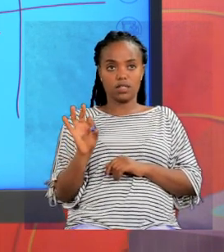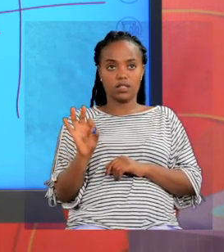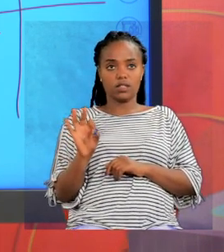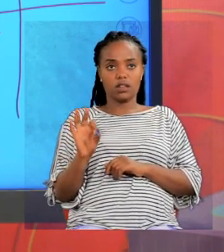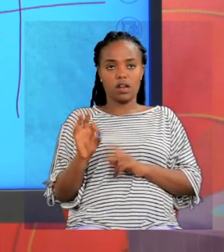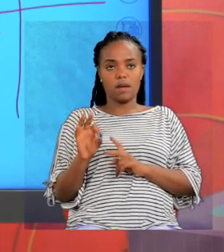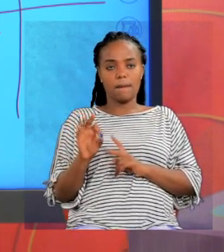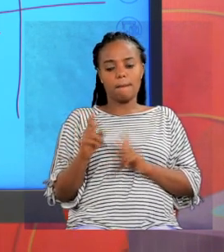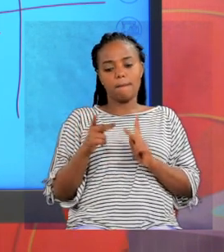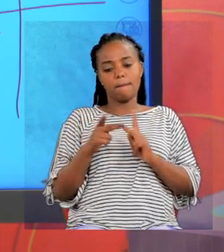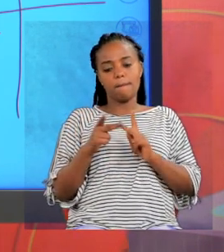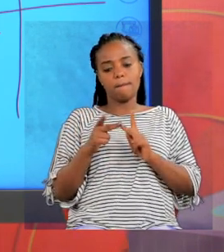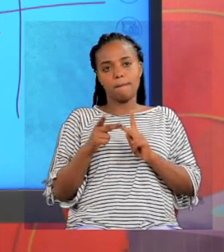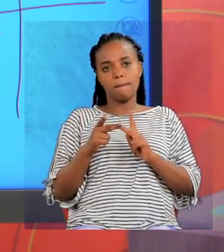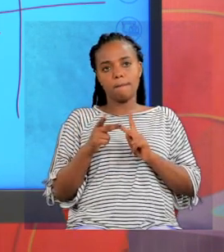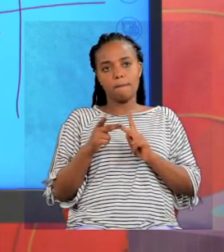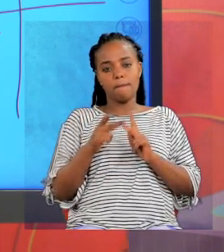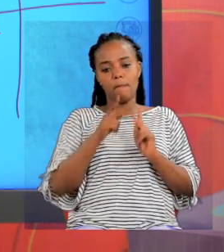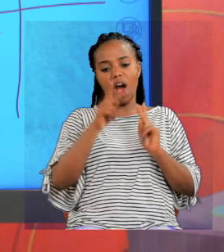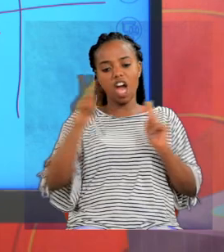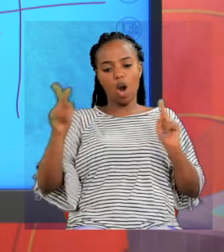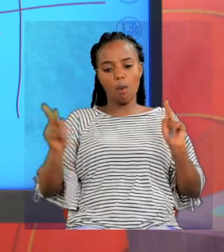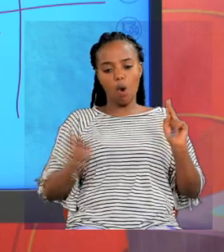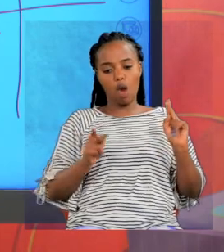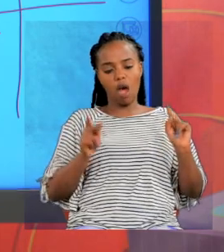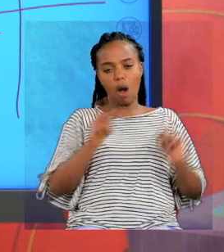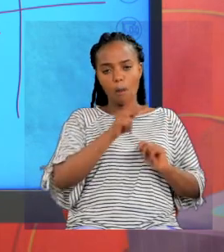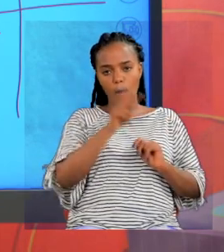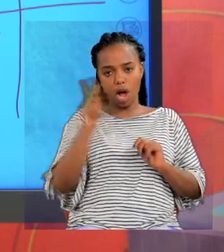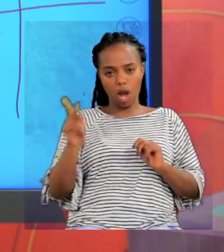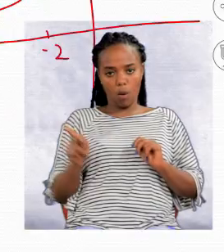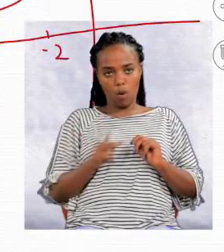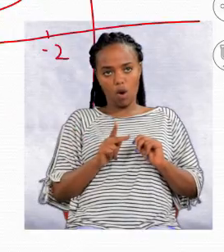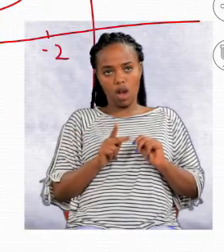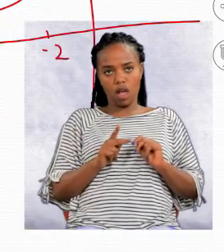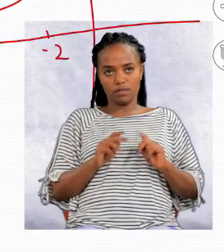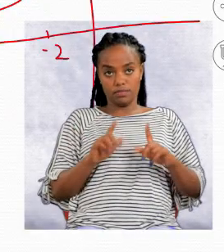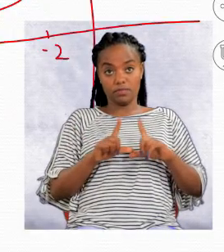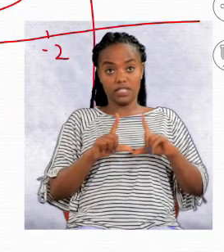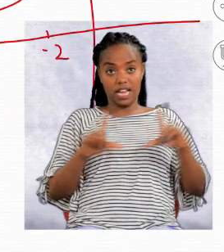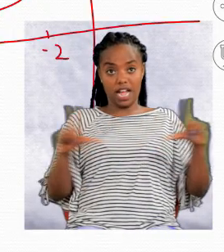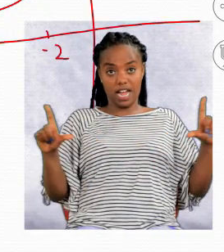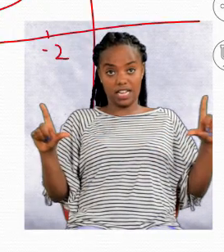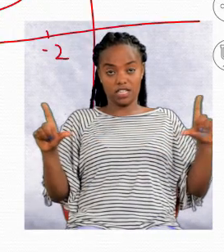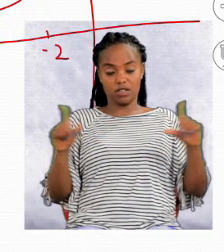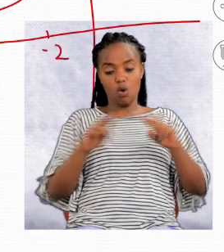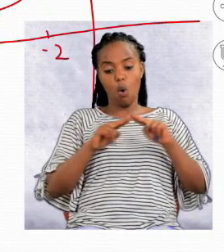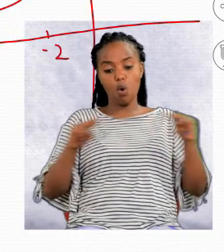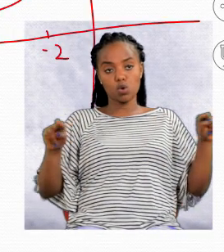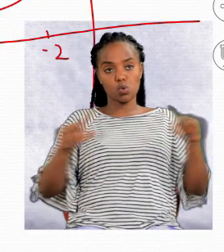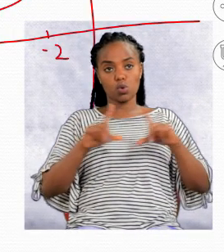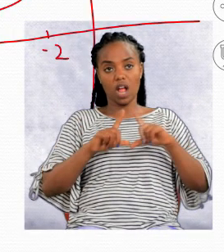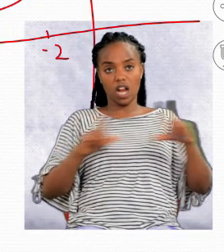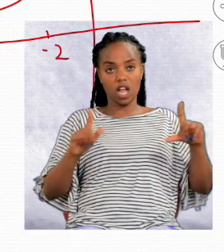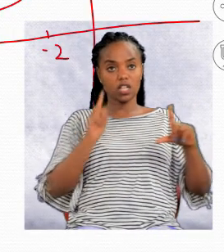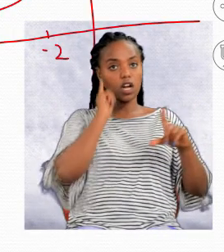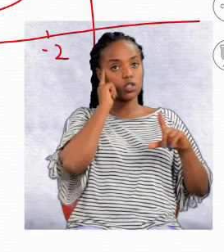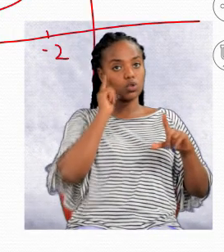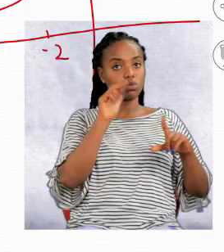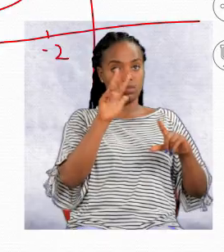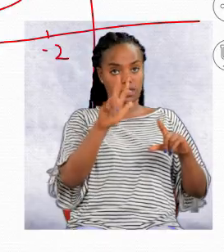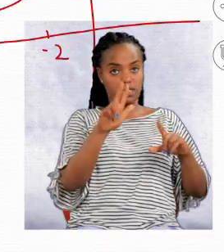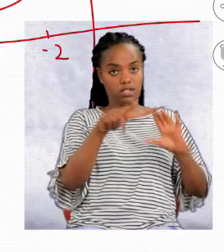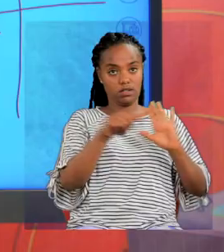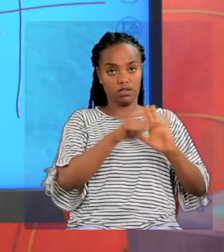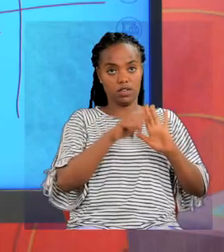the parabola. Axis of parabola is this line. It's a line, it's a horizontal line. Assume 3 is here.